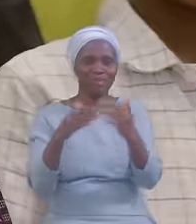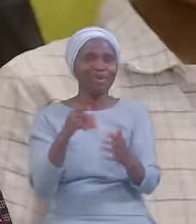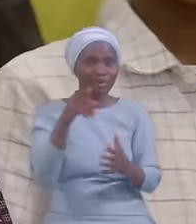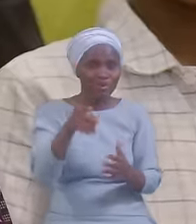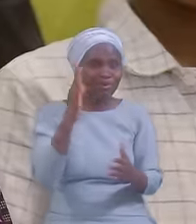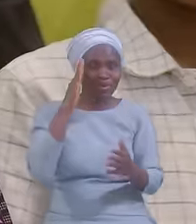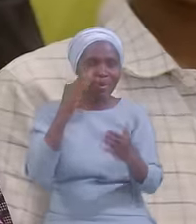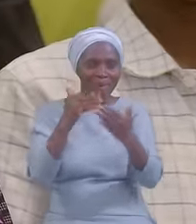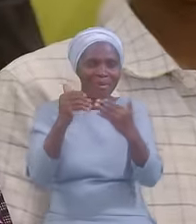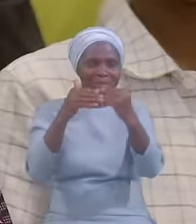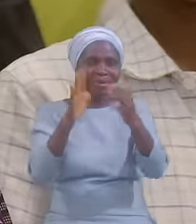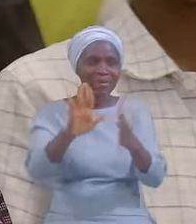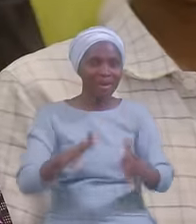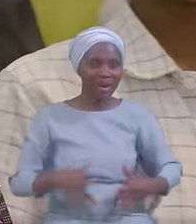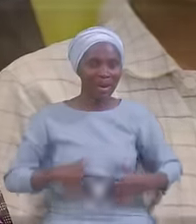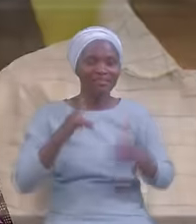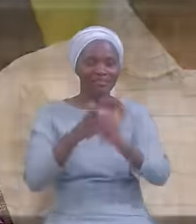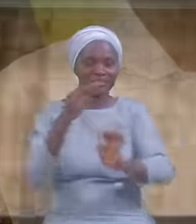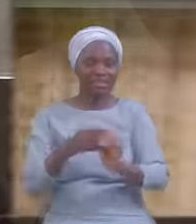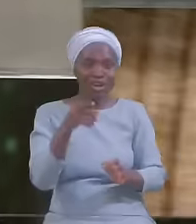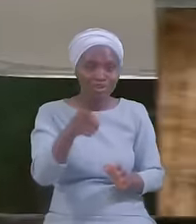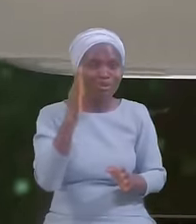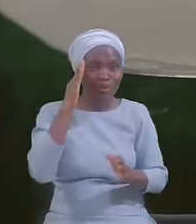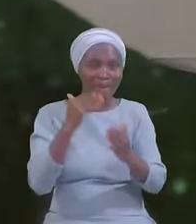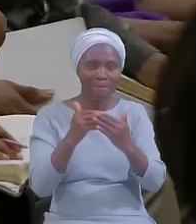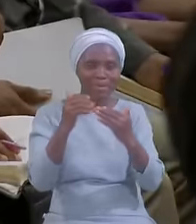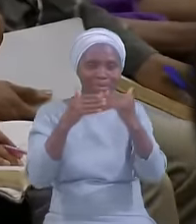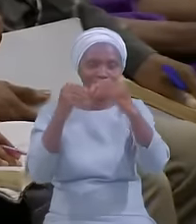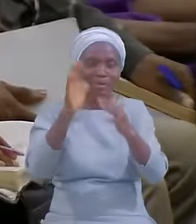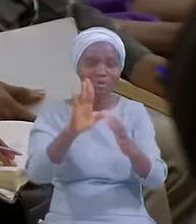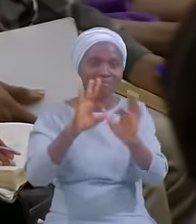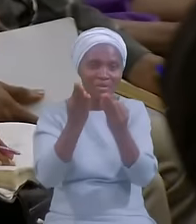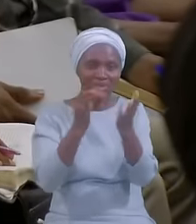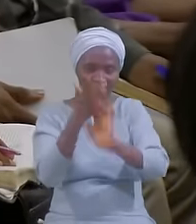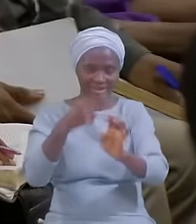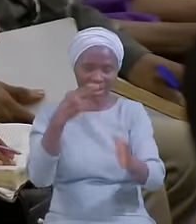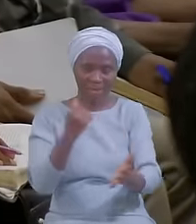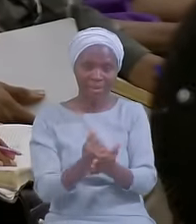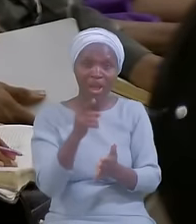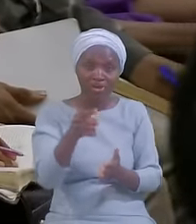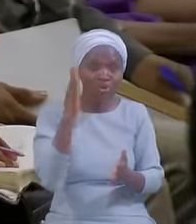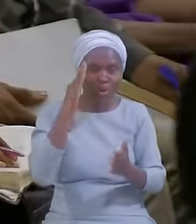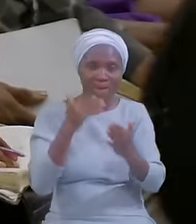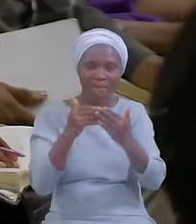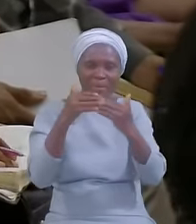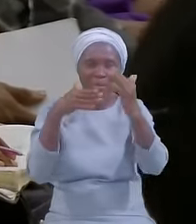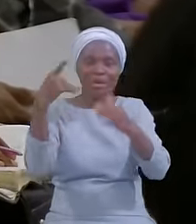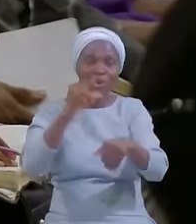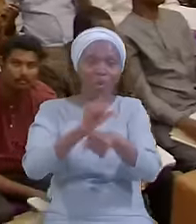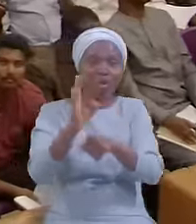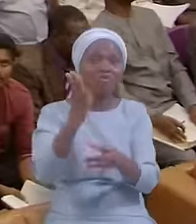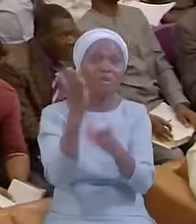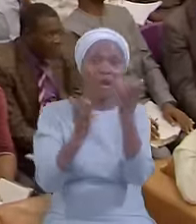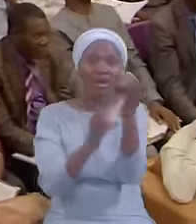life. You will build your family. You will build the work of your hand.